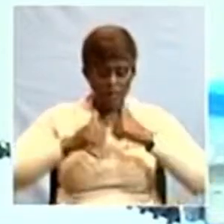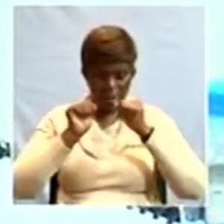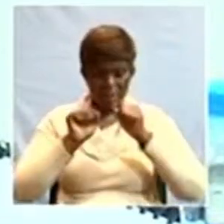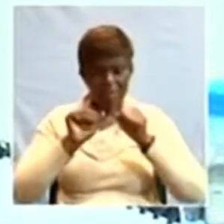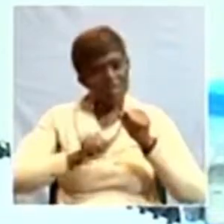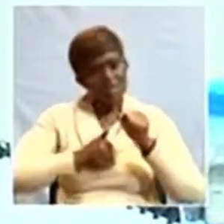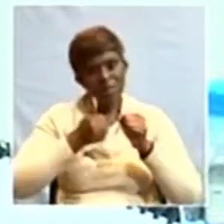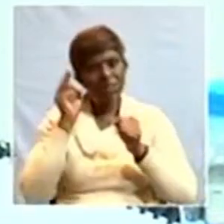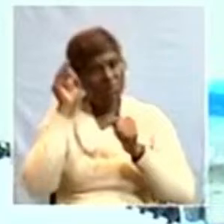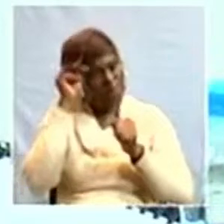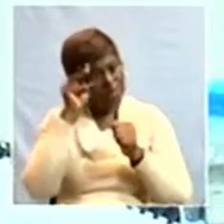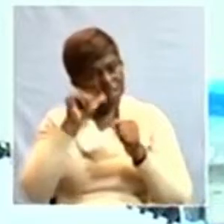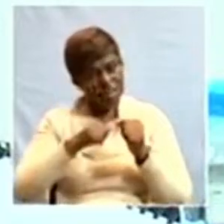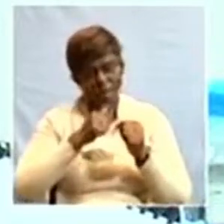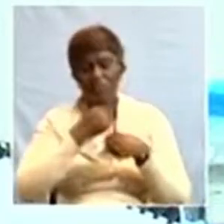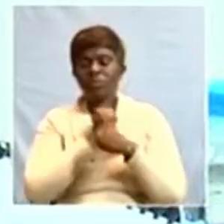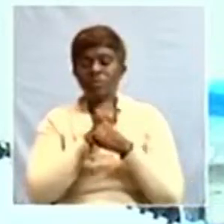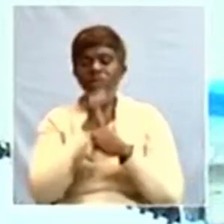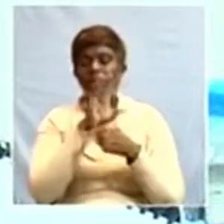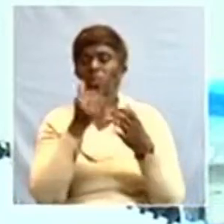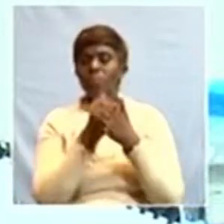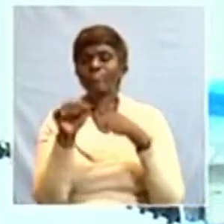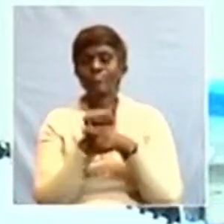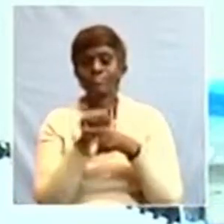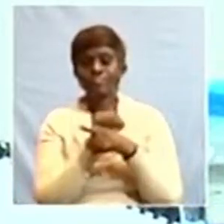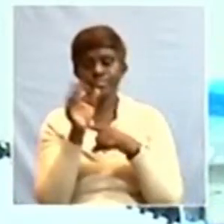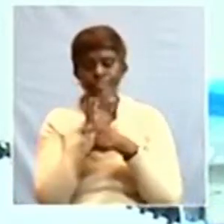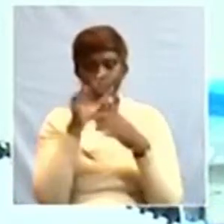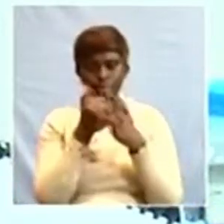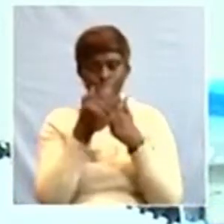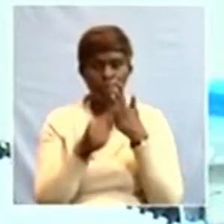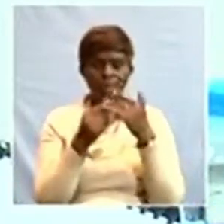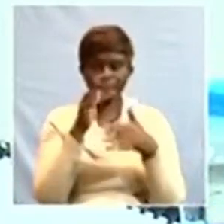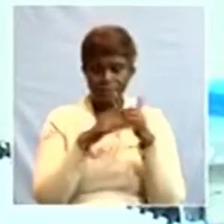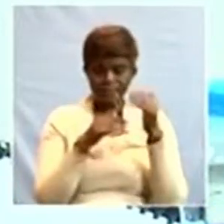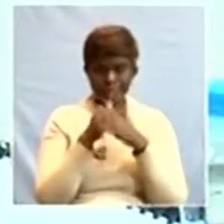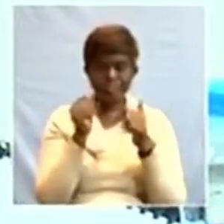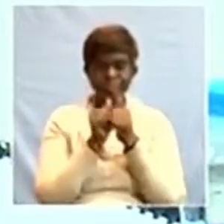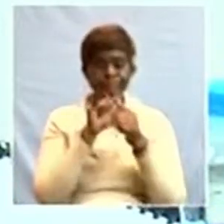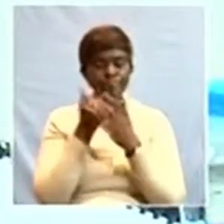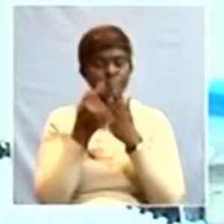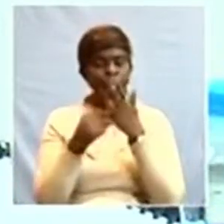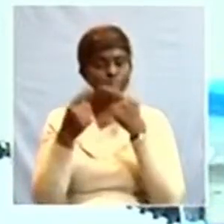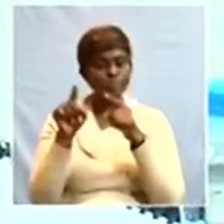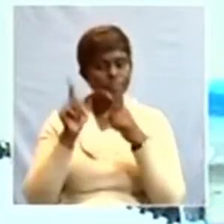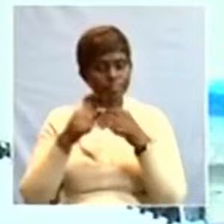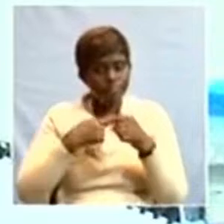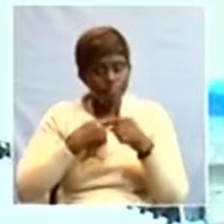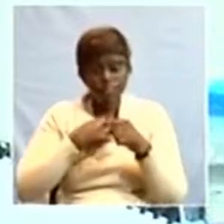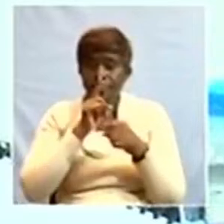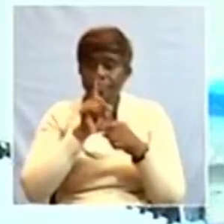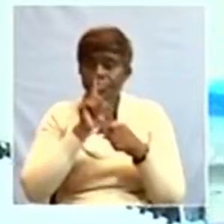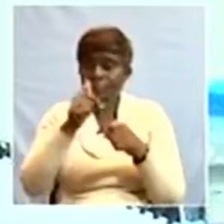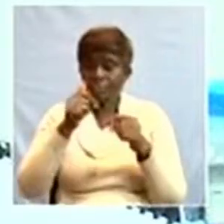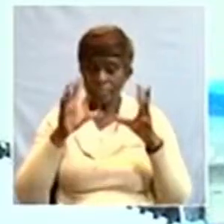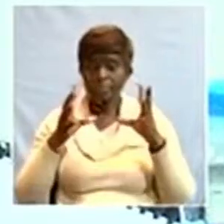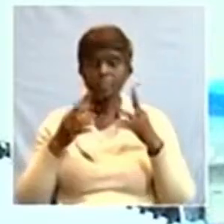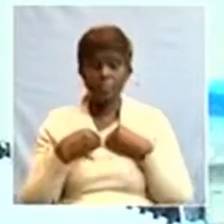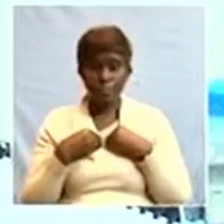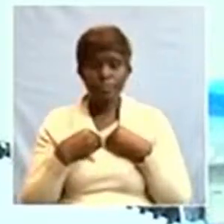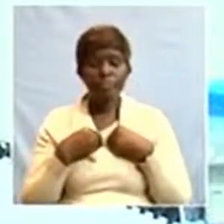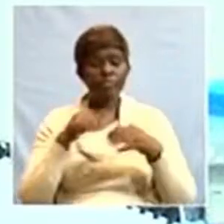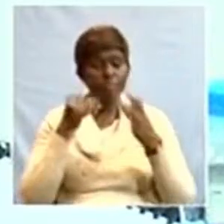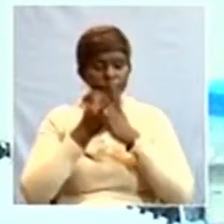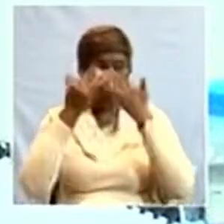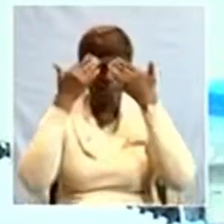ministry to ensure that capacity has been built, that everybody is comfortable with the system. But I'm sure you will